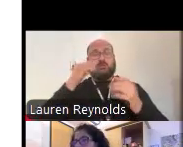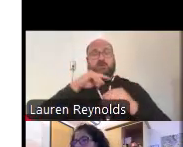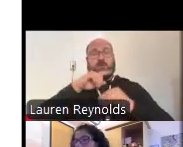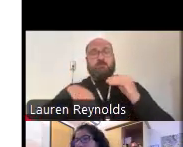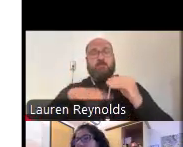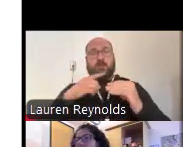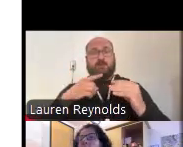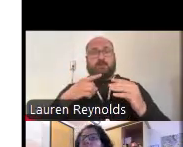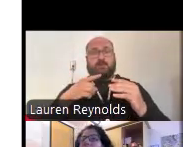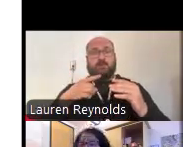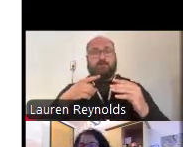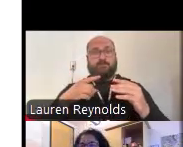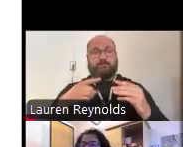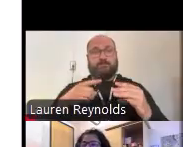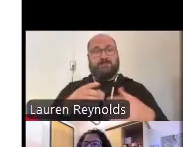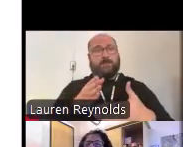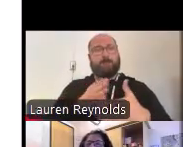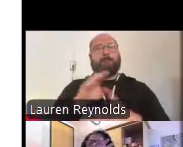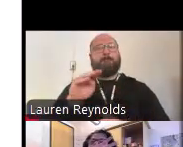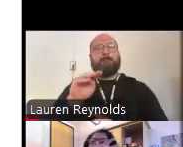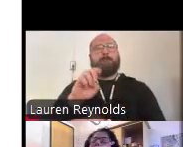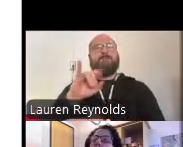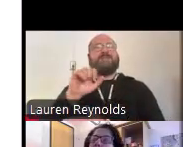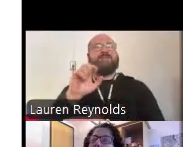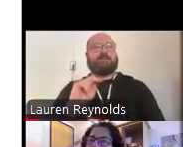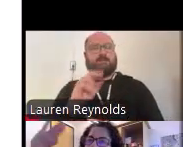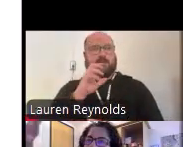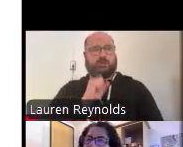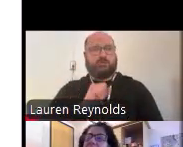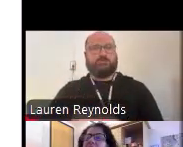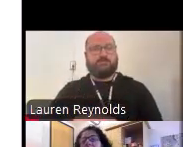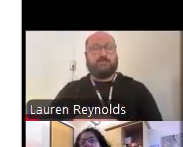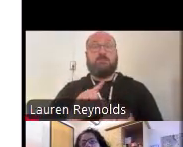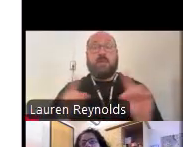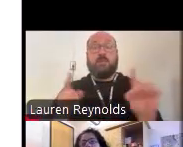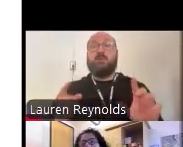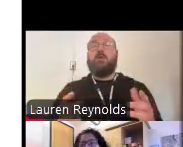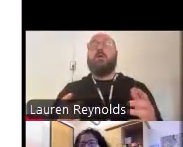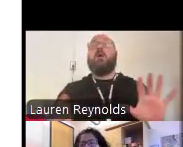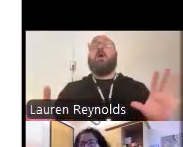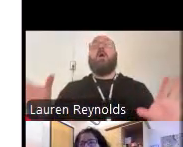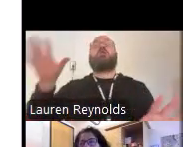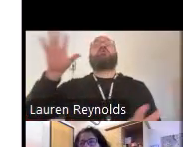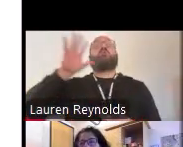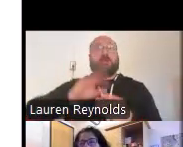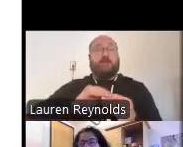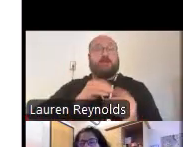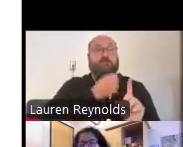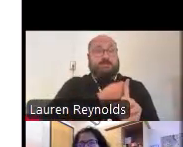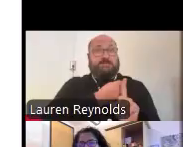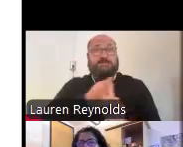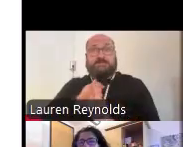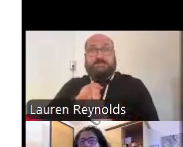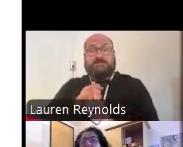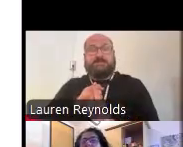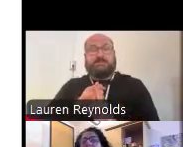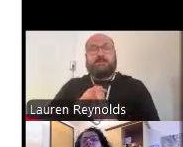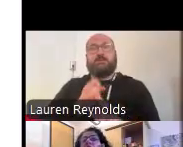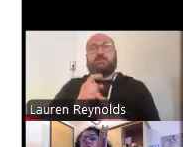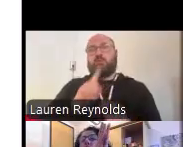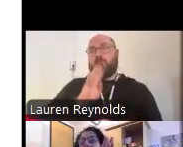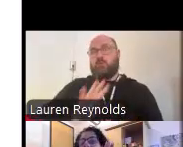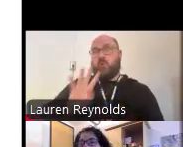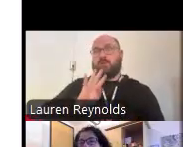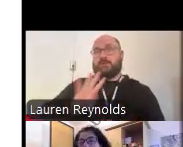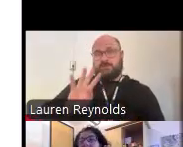age. However, when we consider the cumulative incidence of autism among our 4-year-olds, so again, this